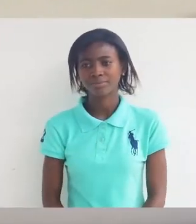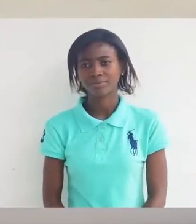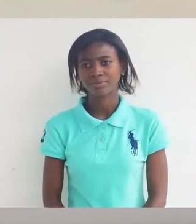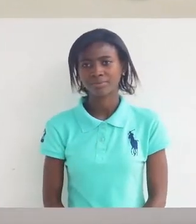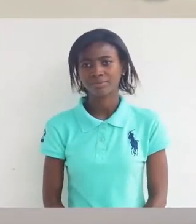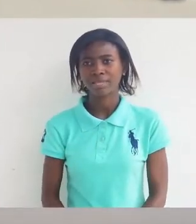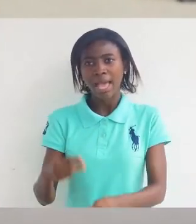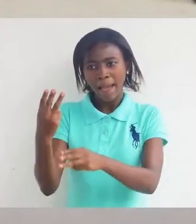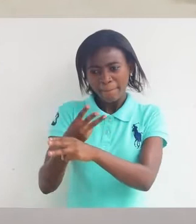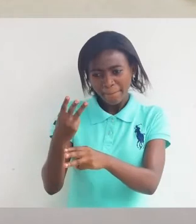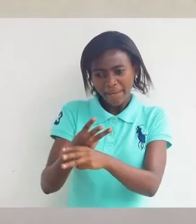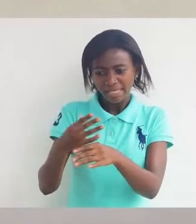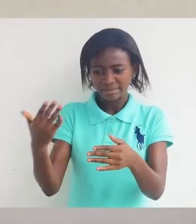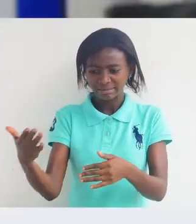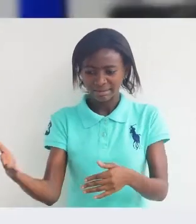mathematical set,